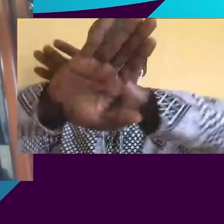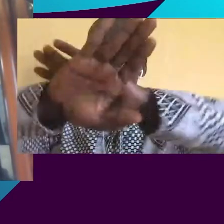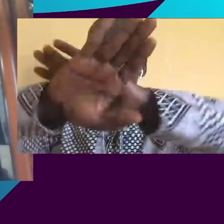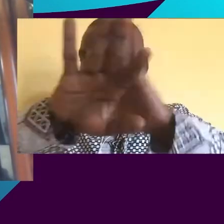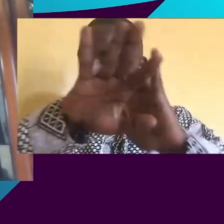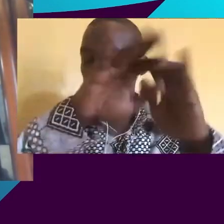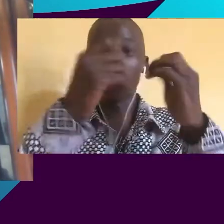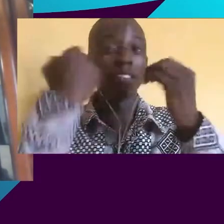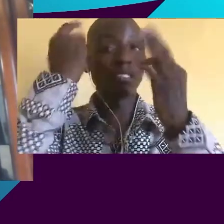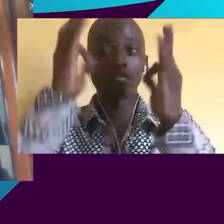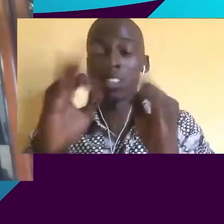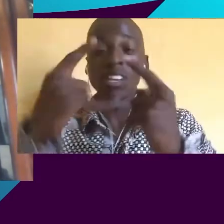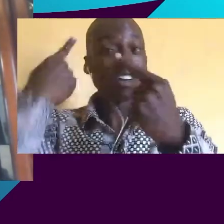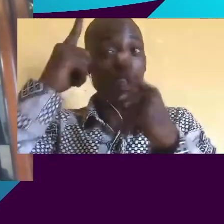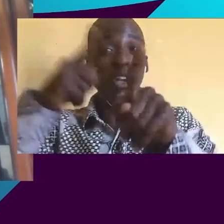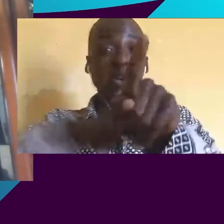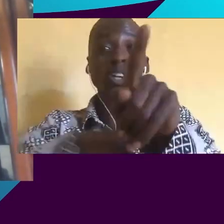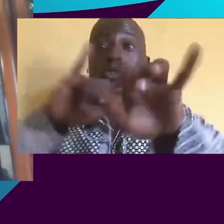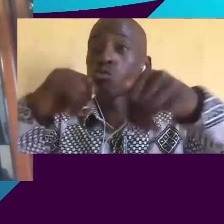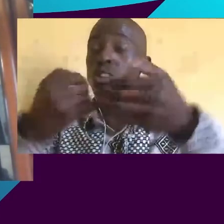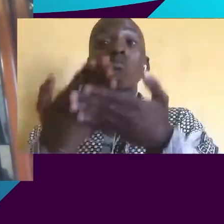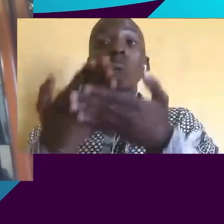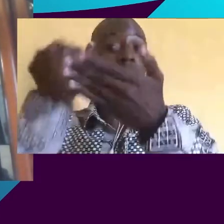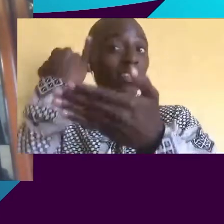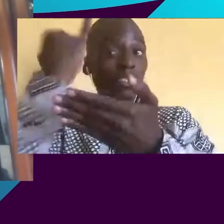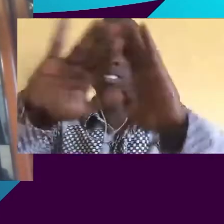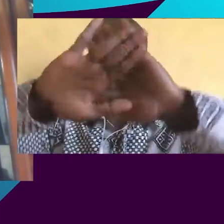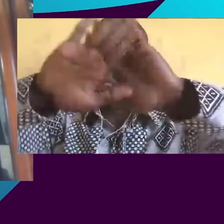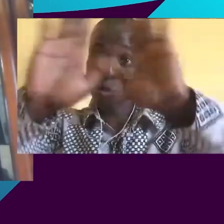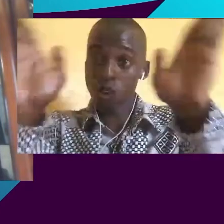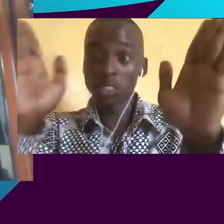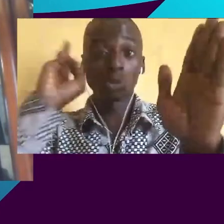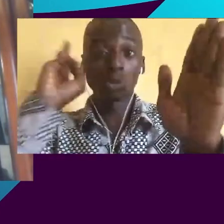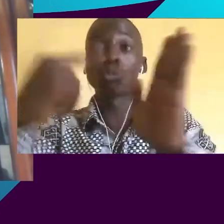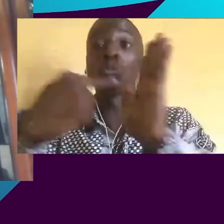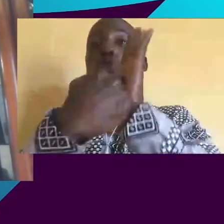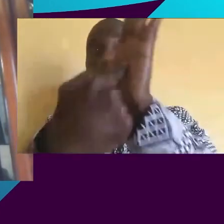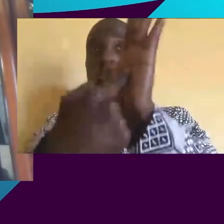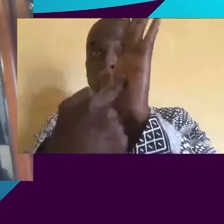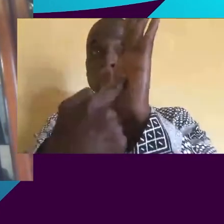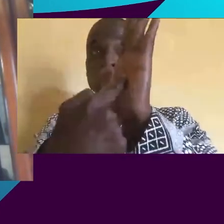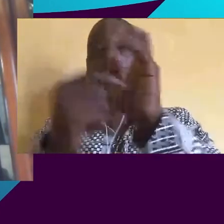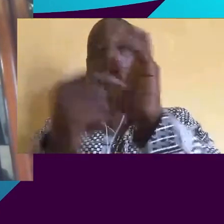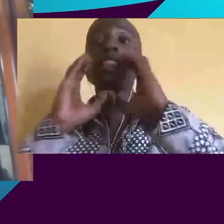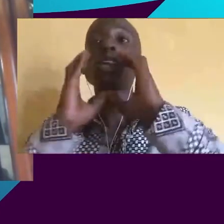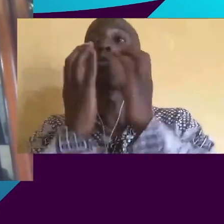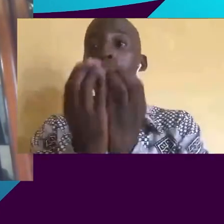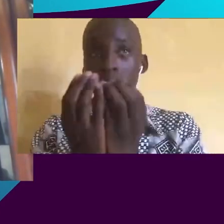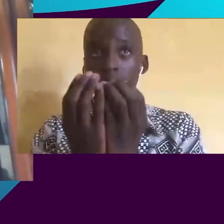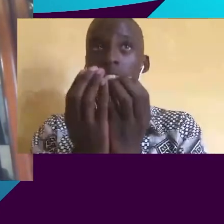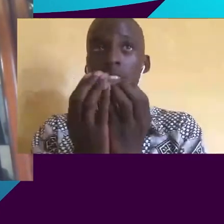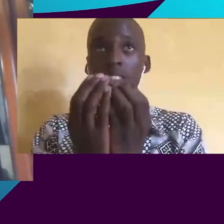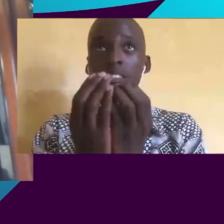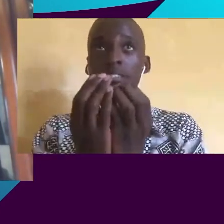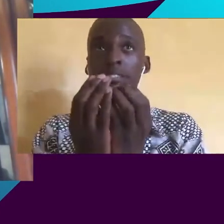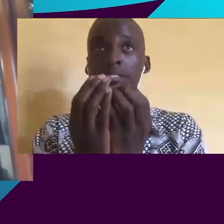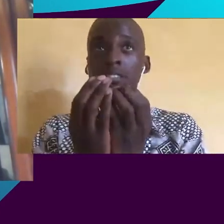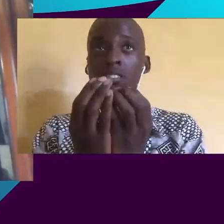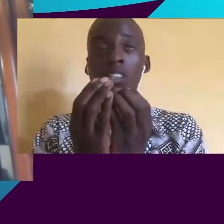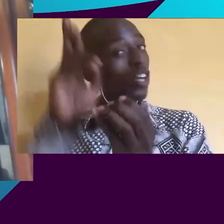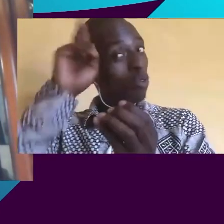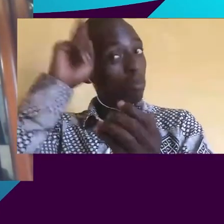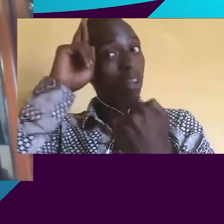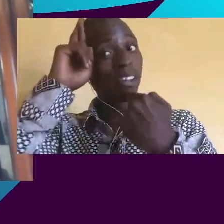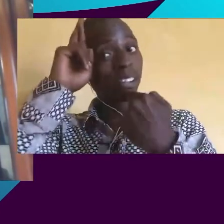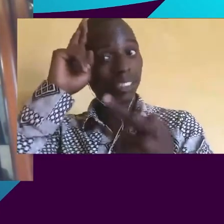as we can try to bring out that awareness, that is going to show the community first and foremost. Remember, I said it's very important we